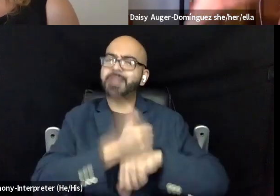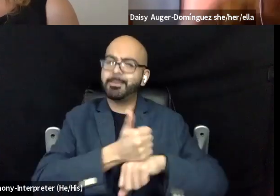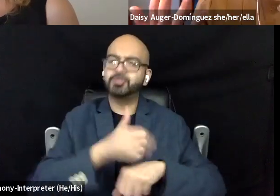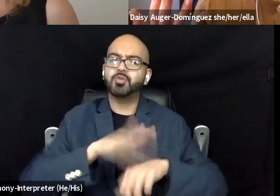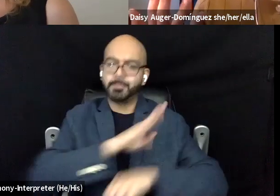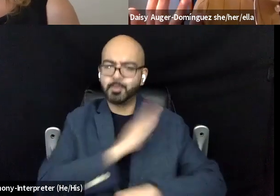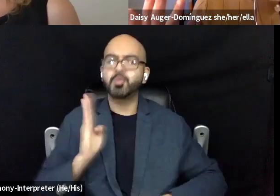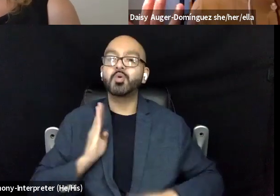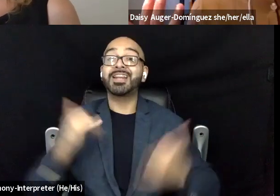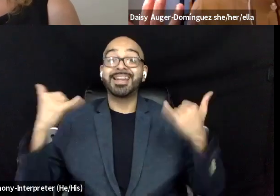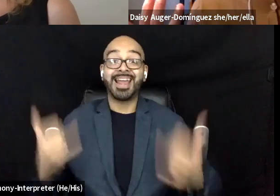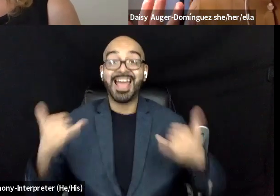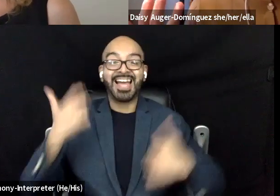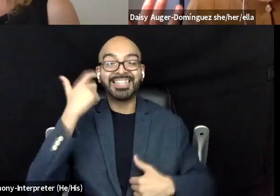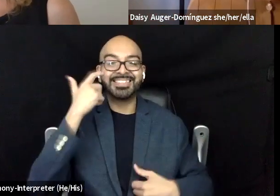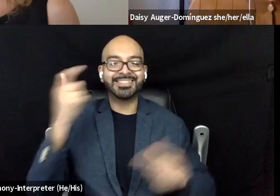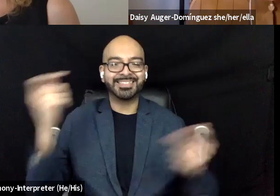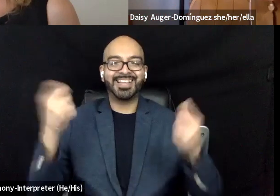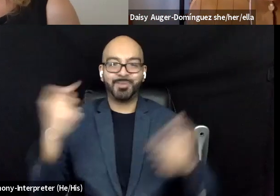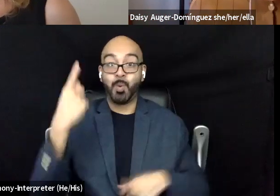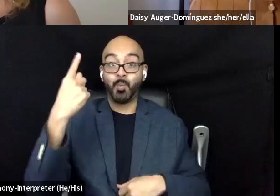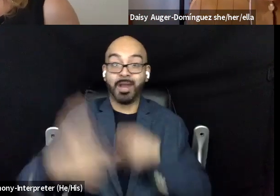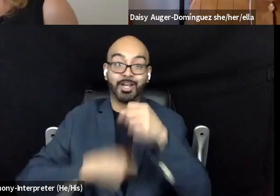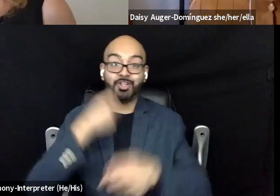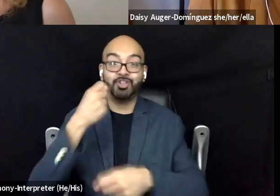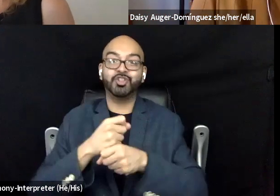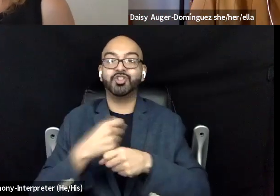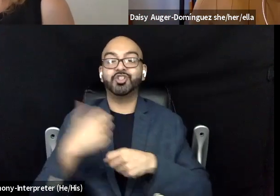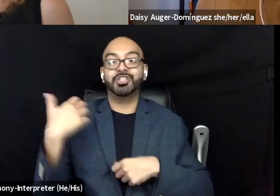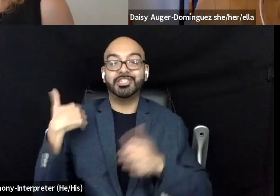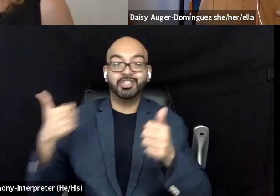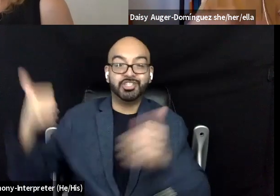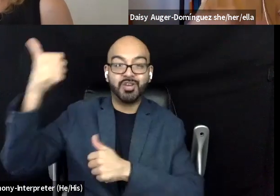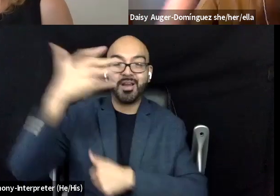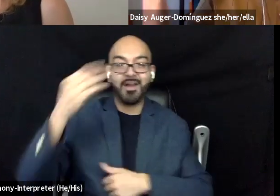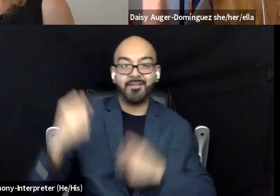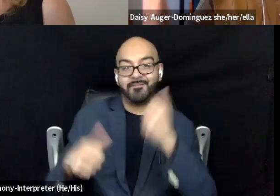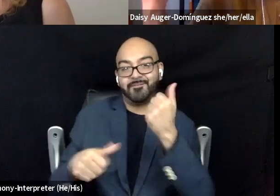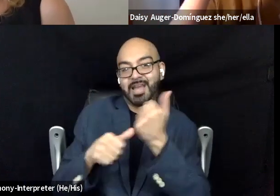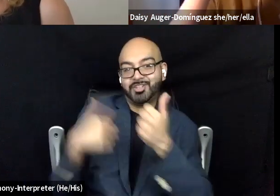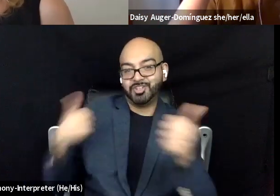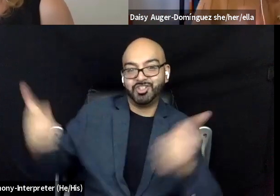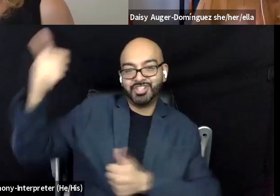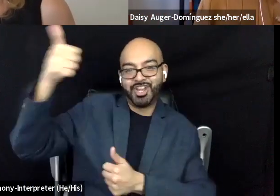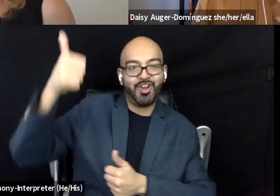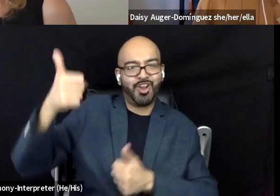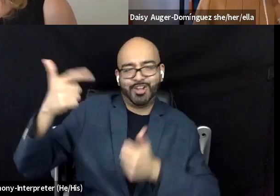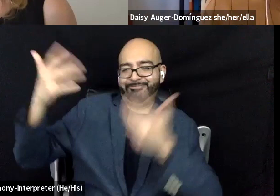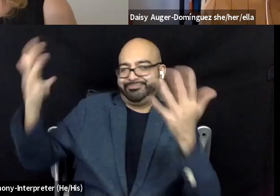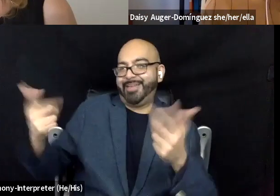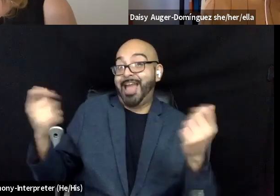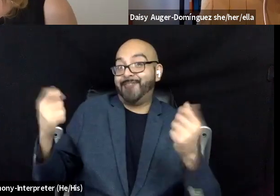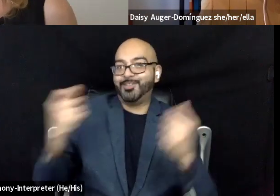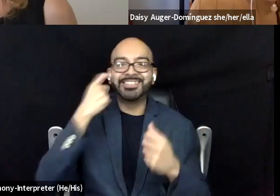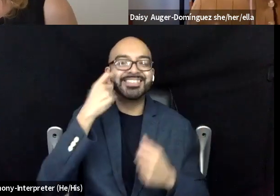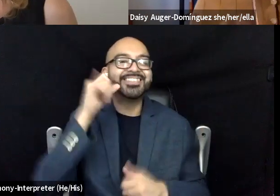we actually just celebrated our 1 year chair and vice chair whatever that is, anniversary yesterday. And